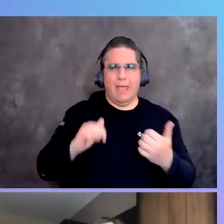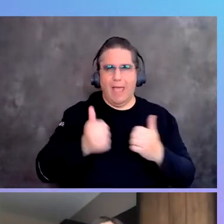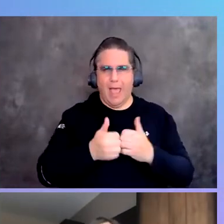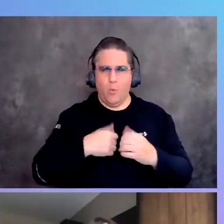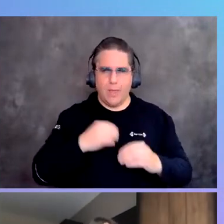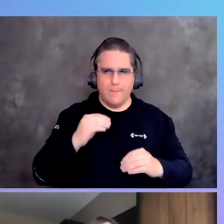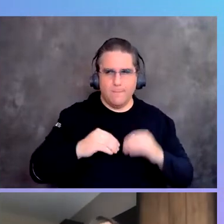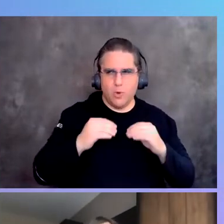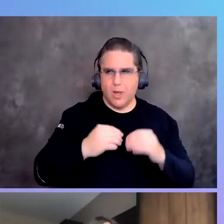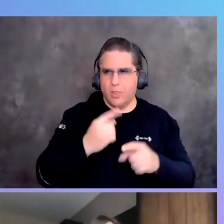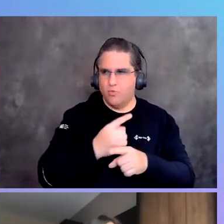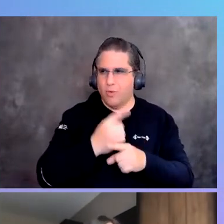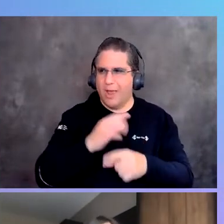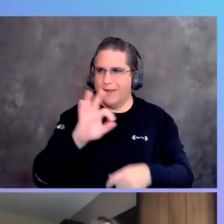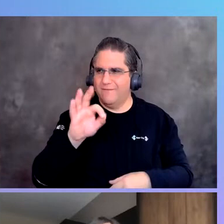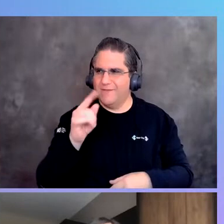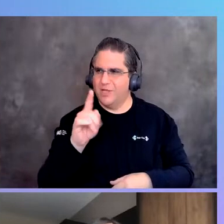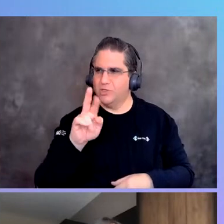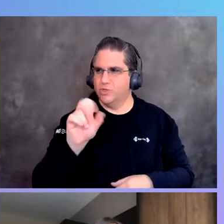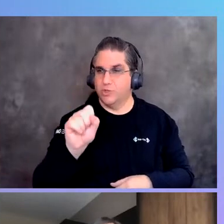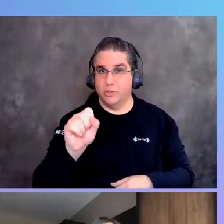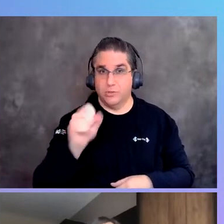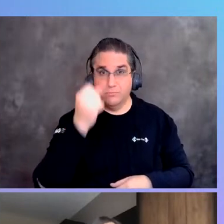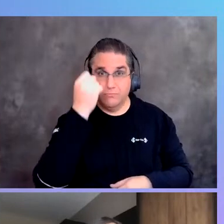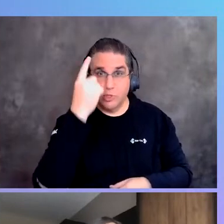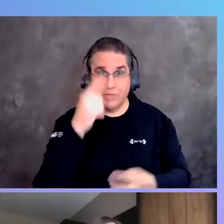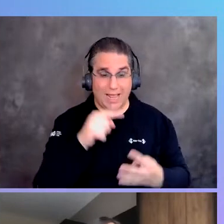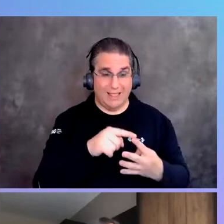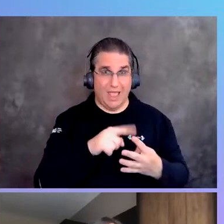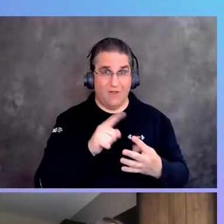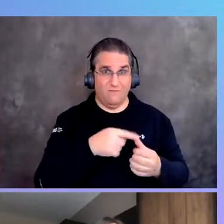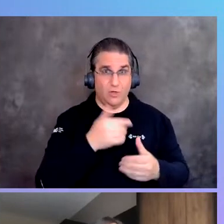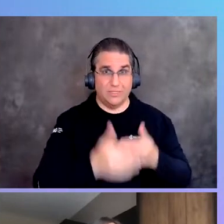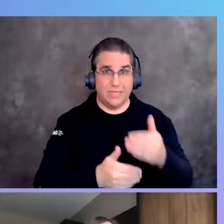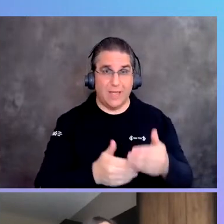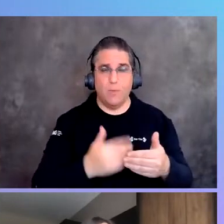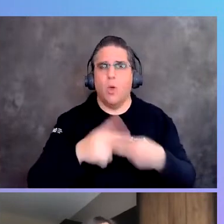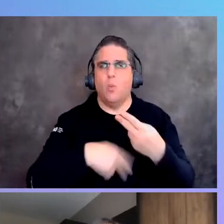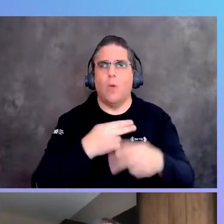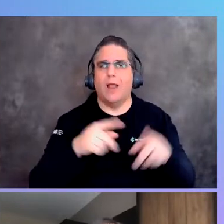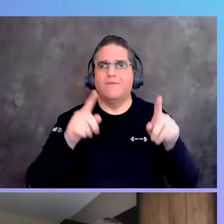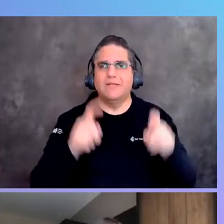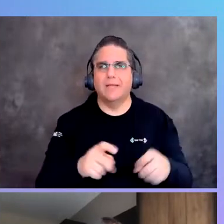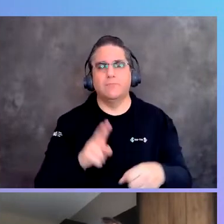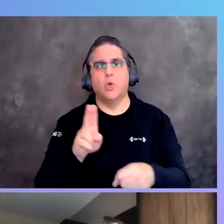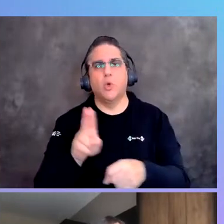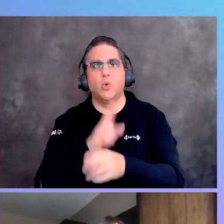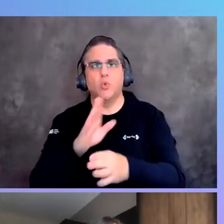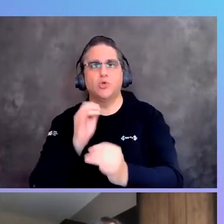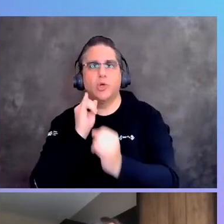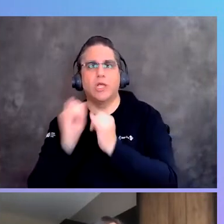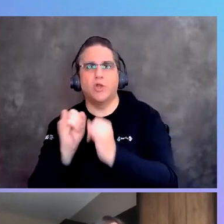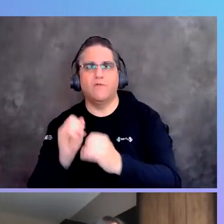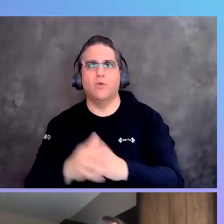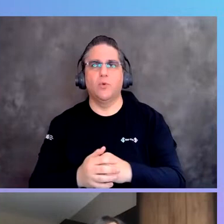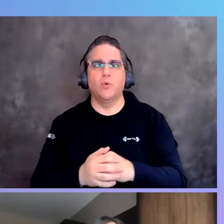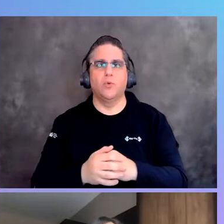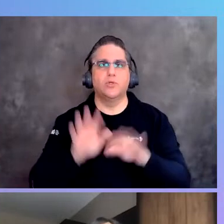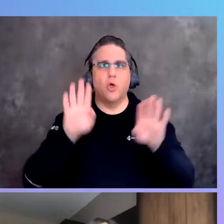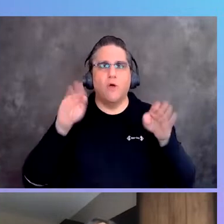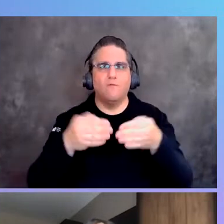the types of tests that you're doing might be things like user interviews or focus groups or surveys, things of that